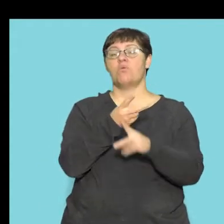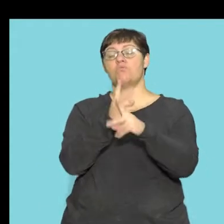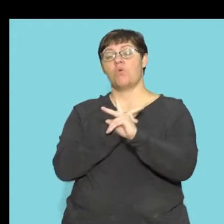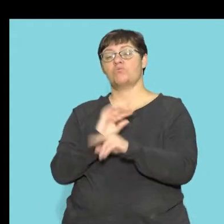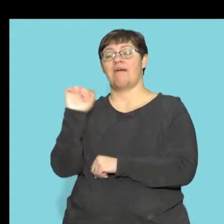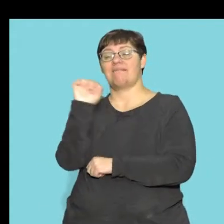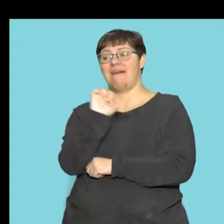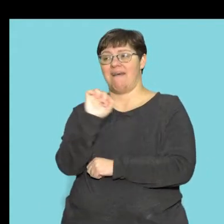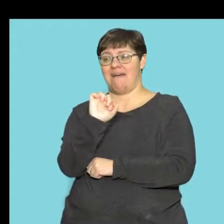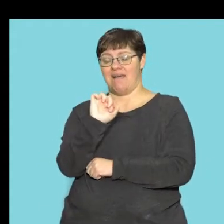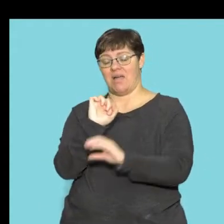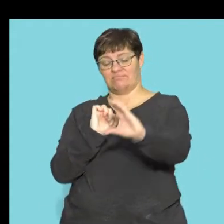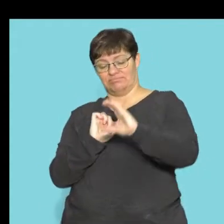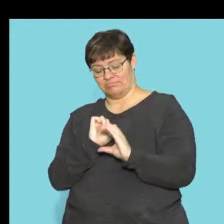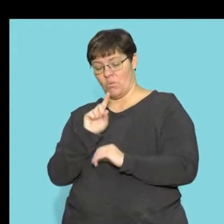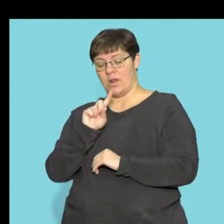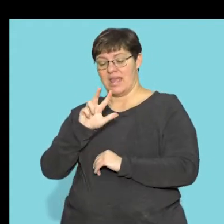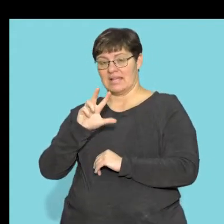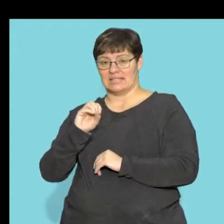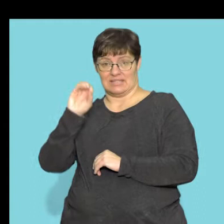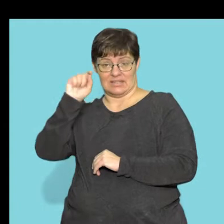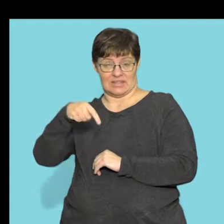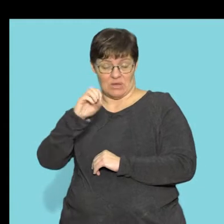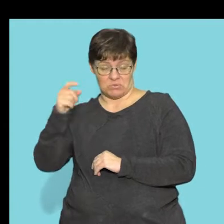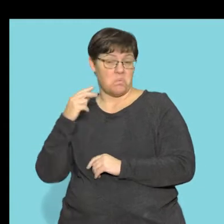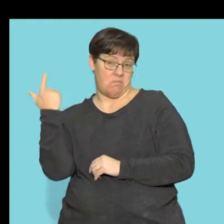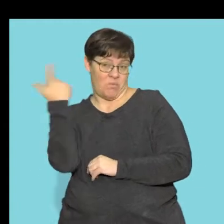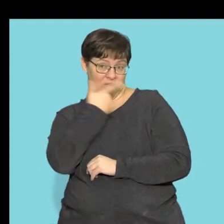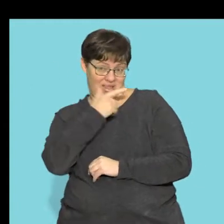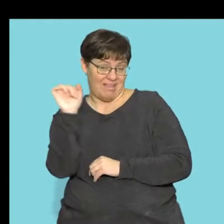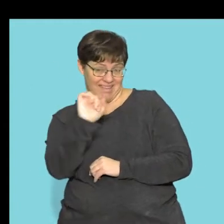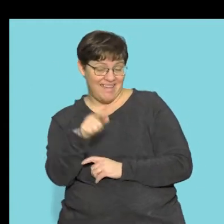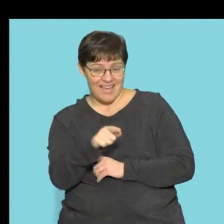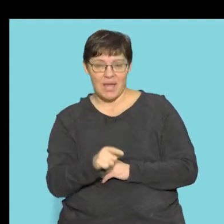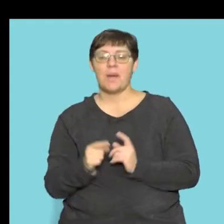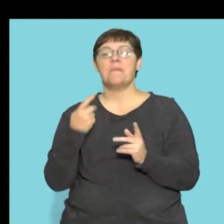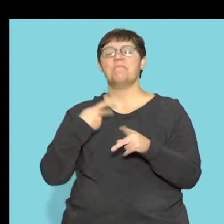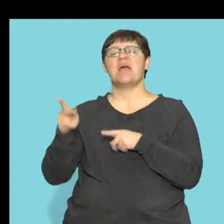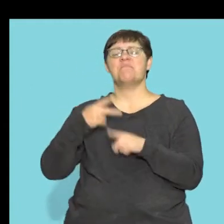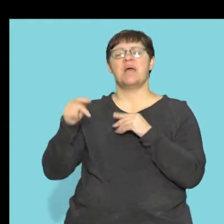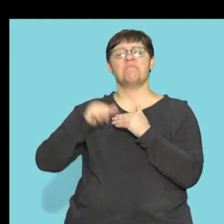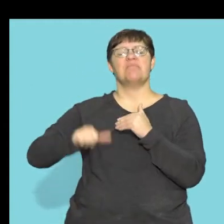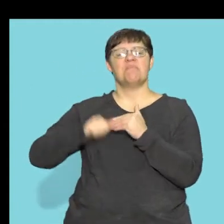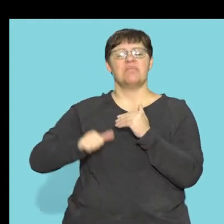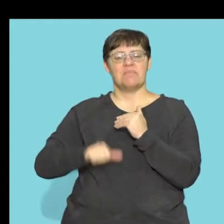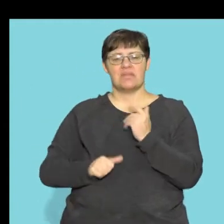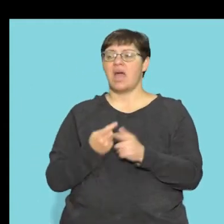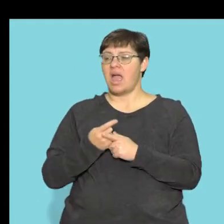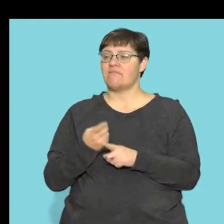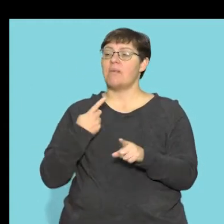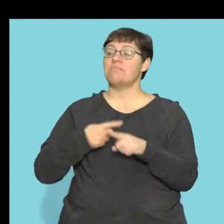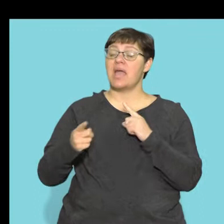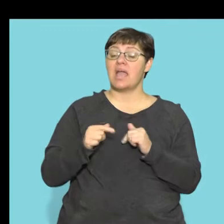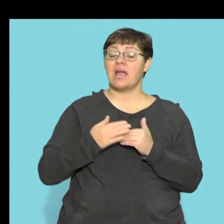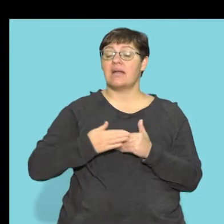for 180,000. That's a nice car, I'm sure. Calculate his monthly repayment if the loan